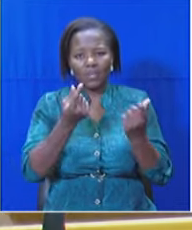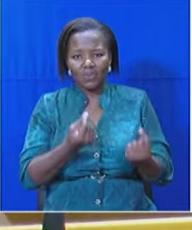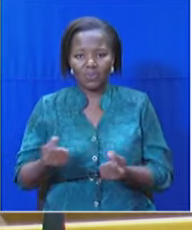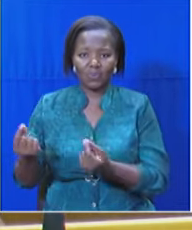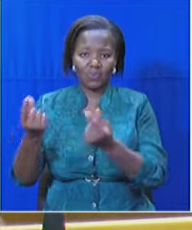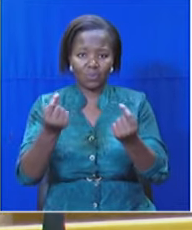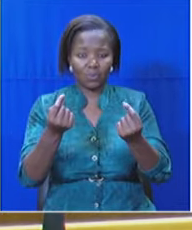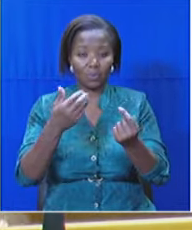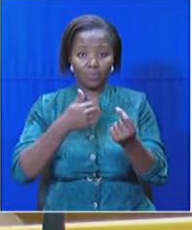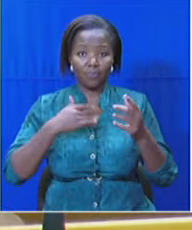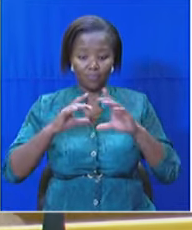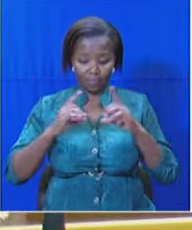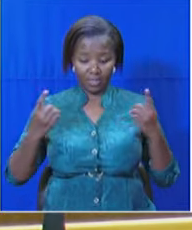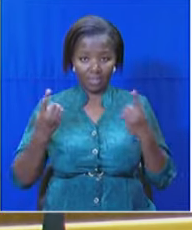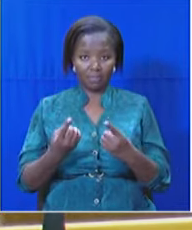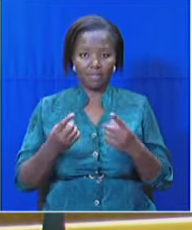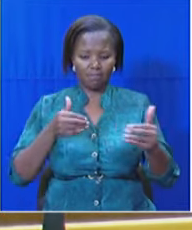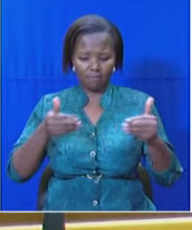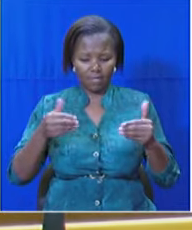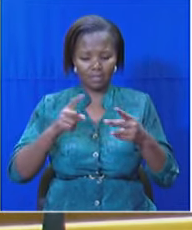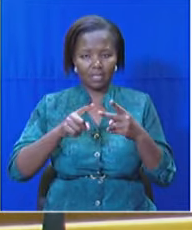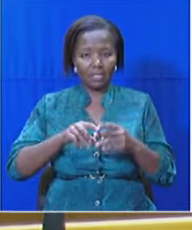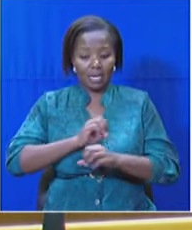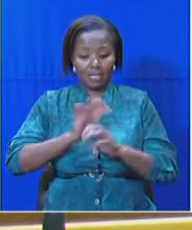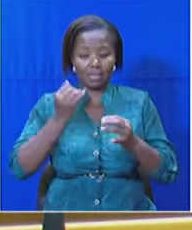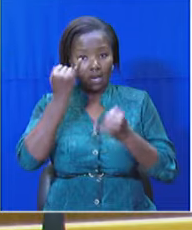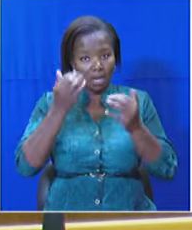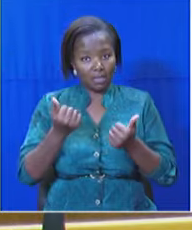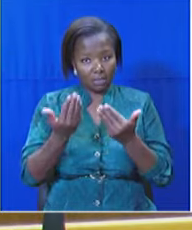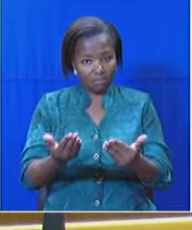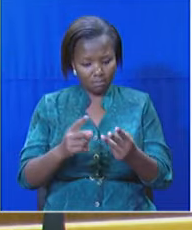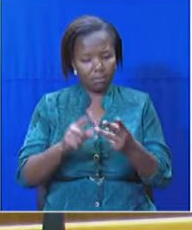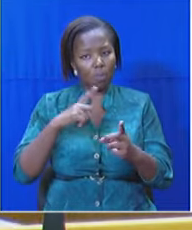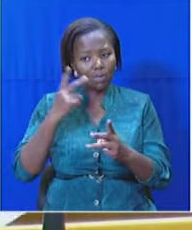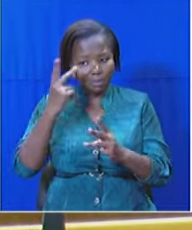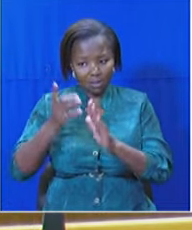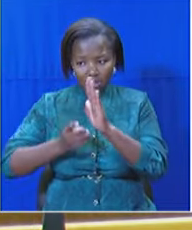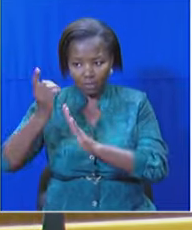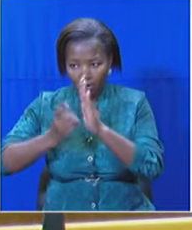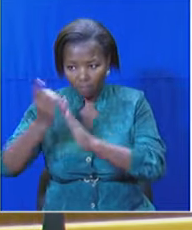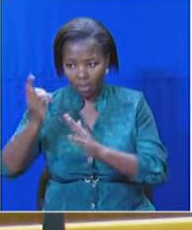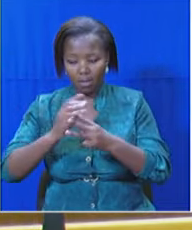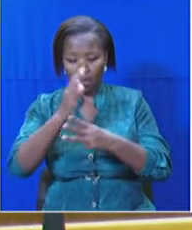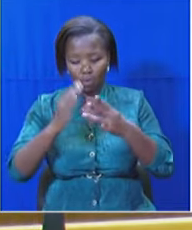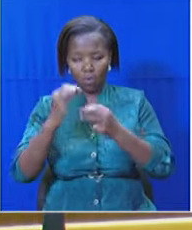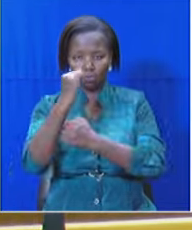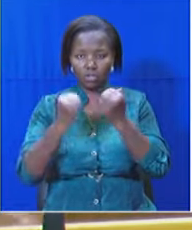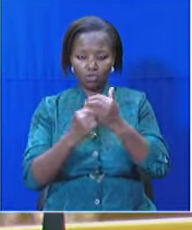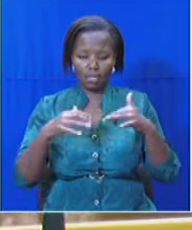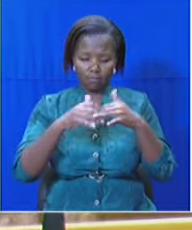as a facilitator, initiator, and the catalyst for development must ensure that all these structures are